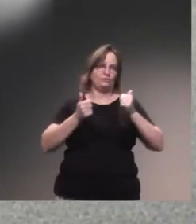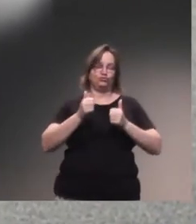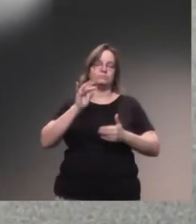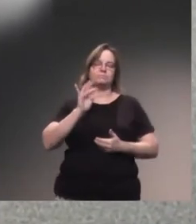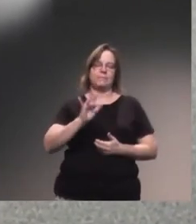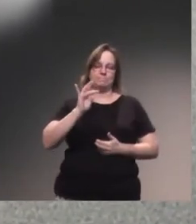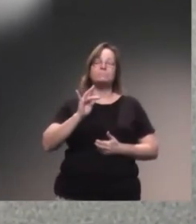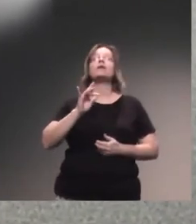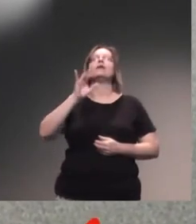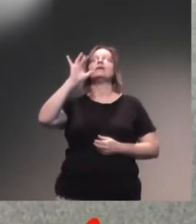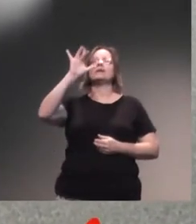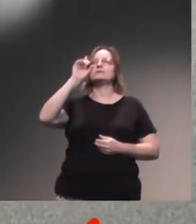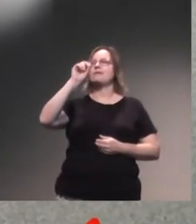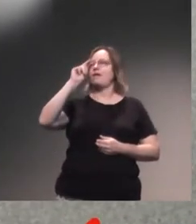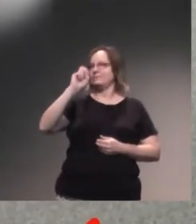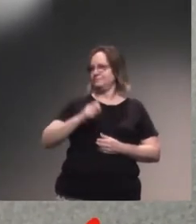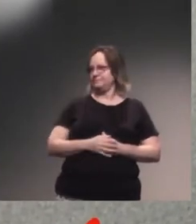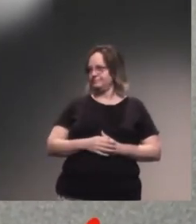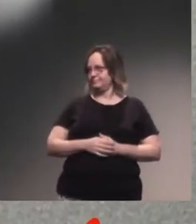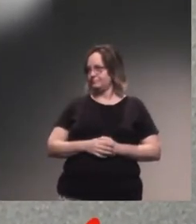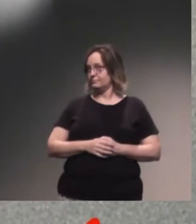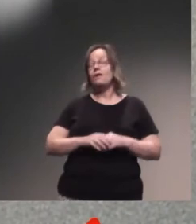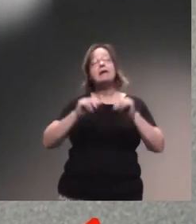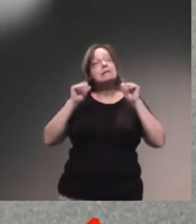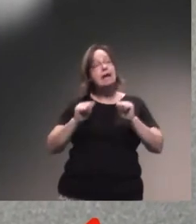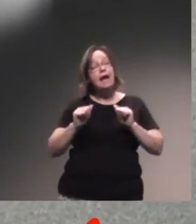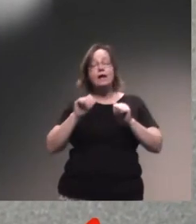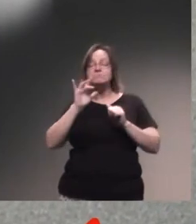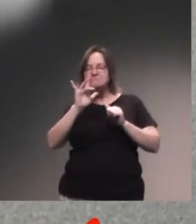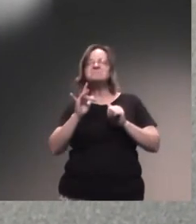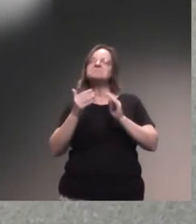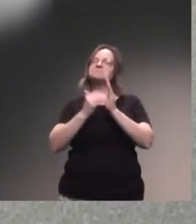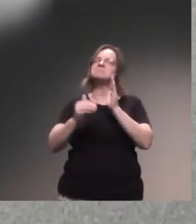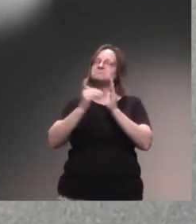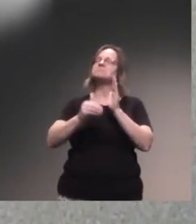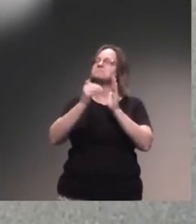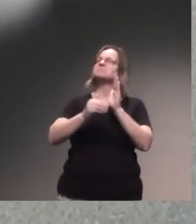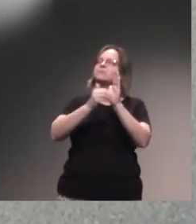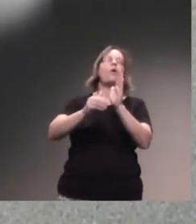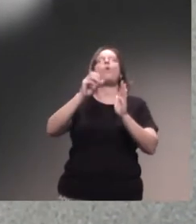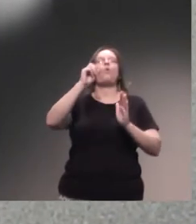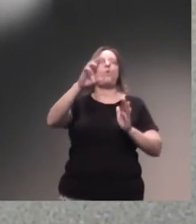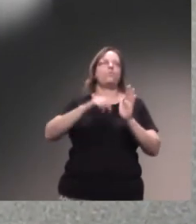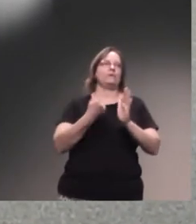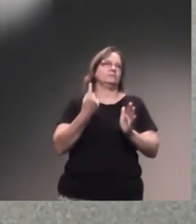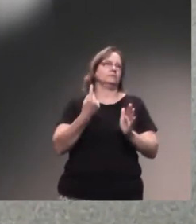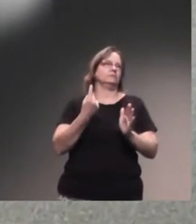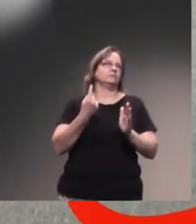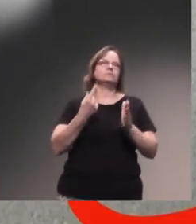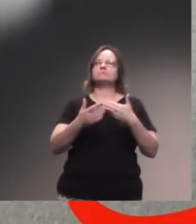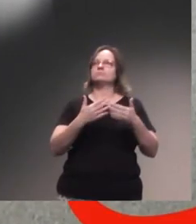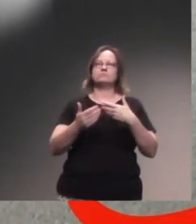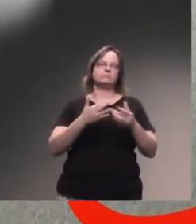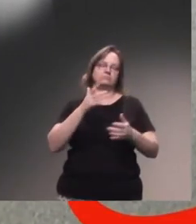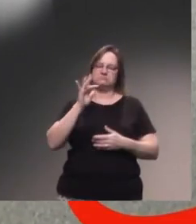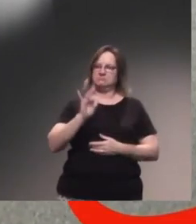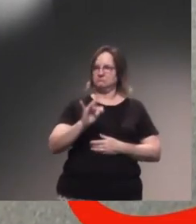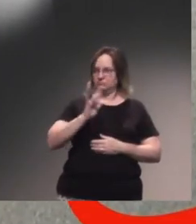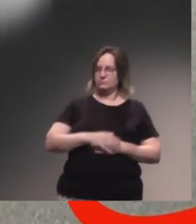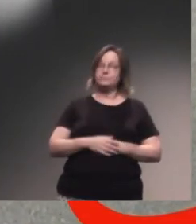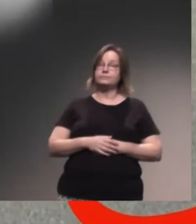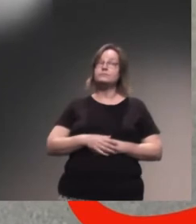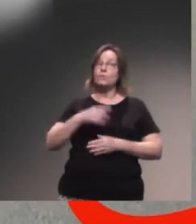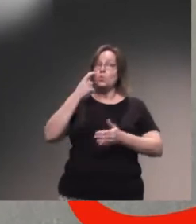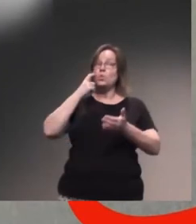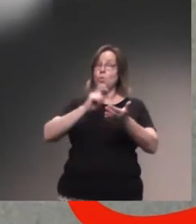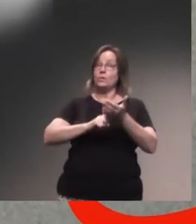Done. You can make this gift recurring or just hit Next if you want it to be a one-time gift. You'll notice